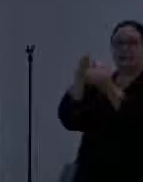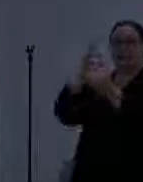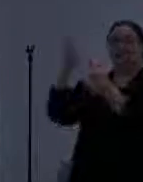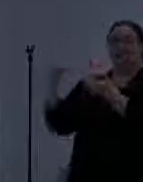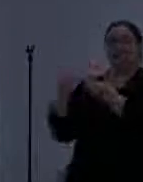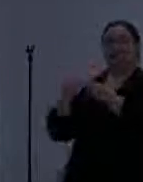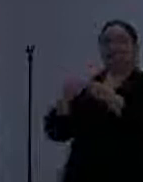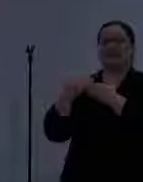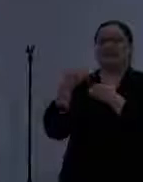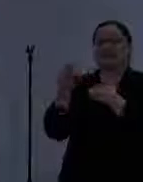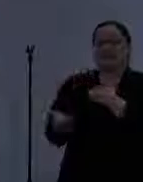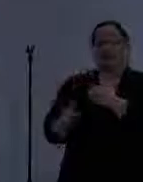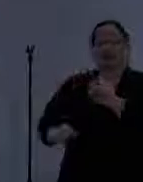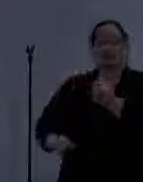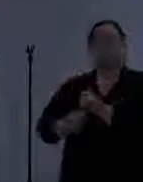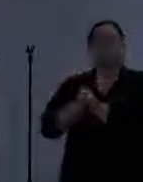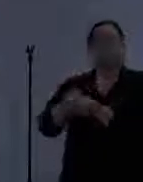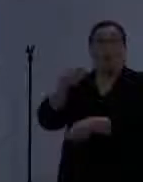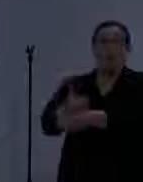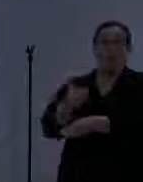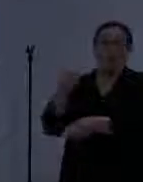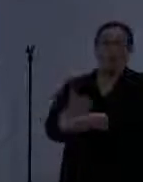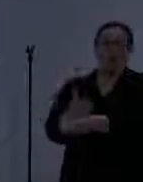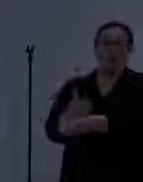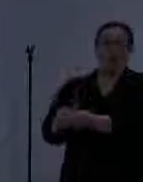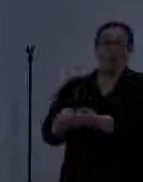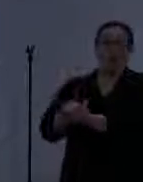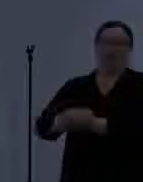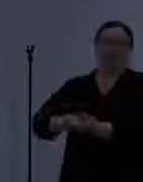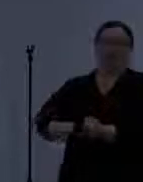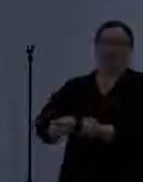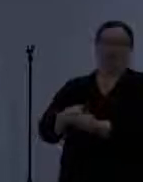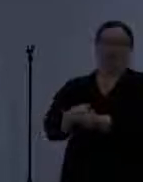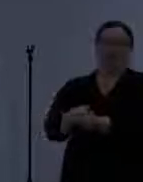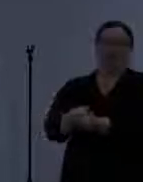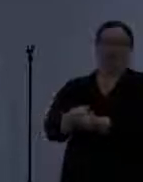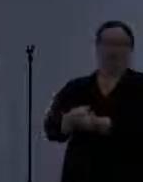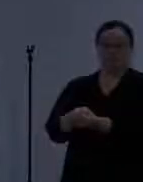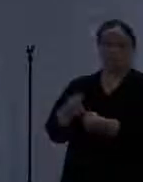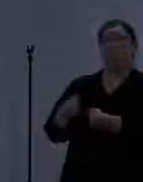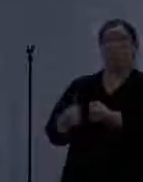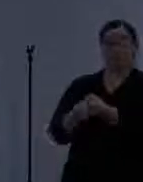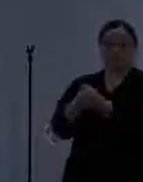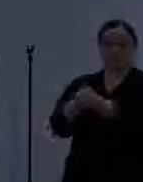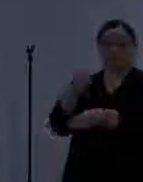support and the tools and the correct